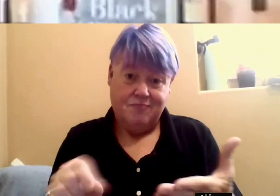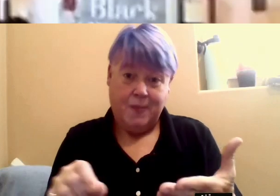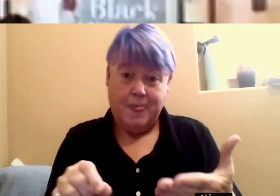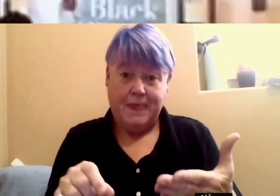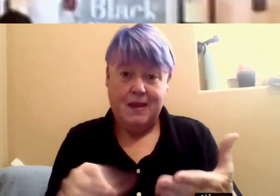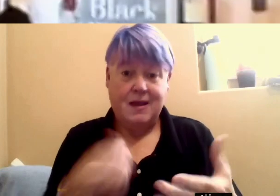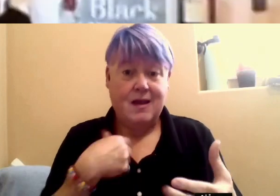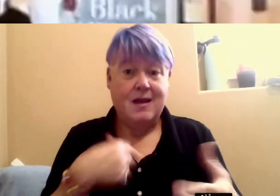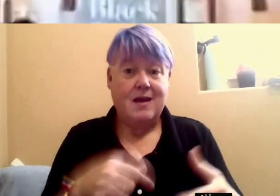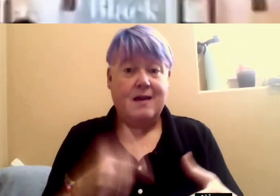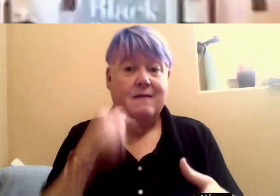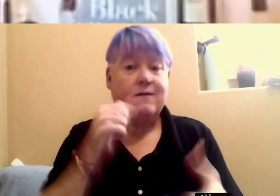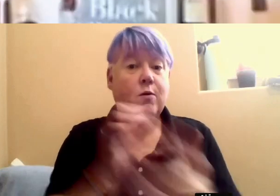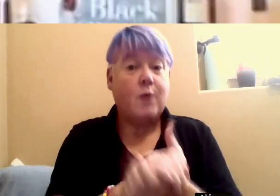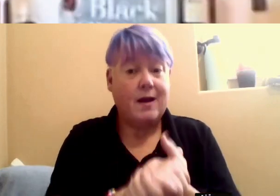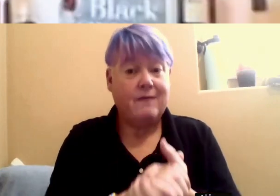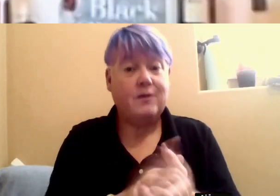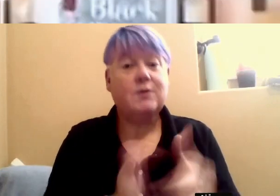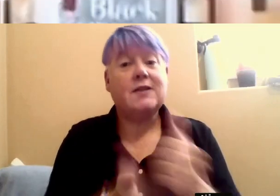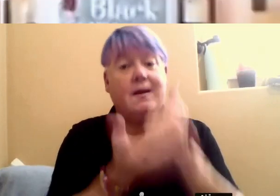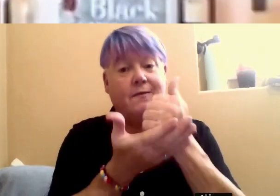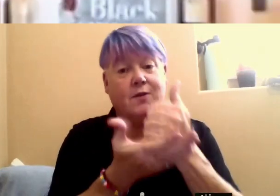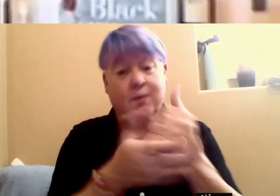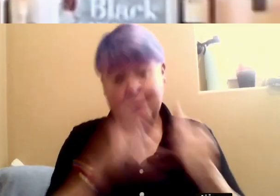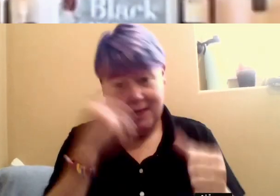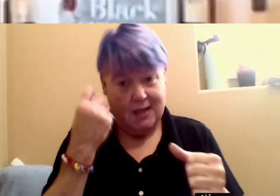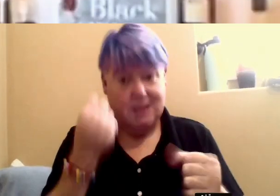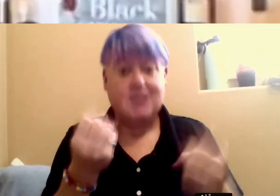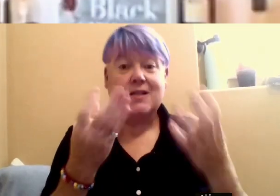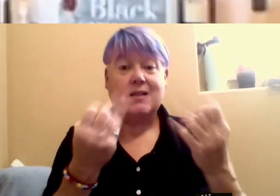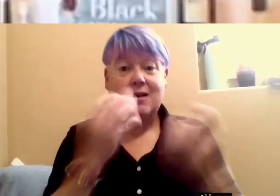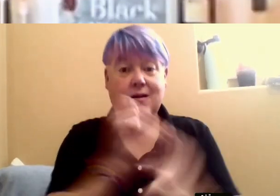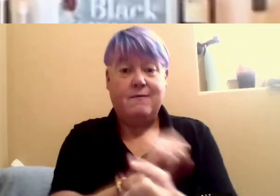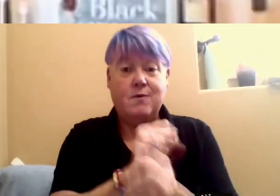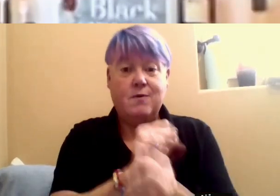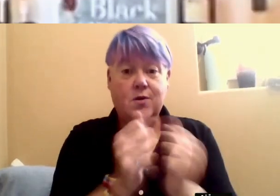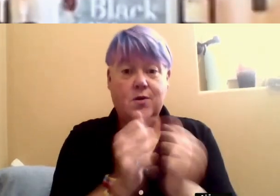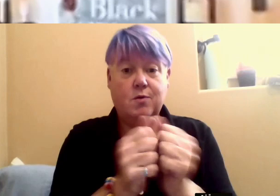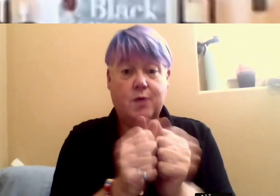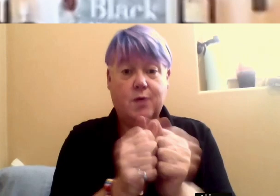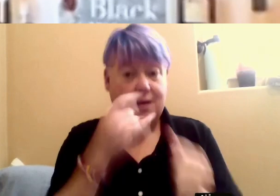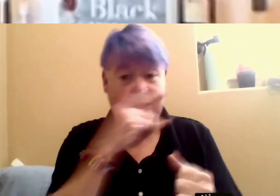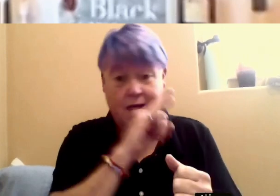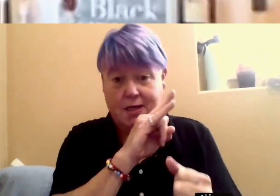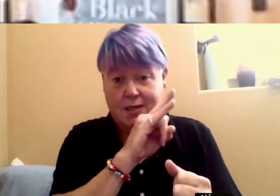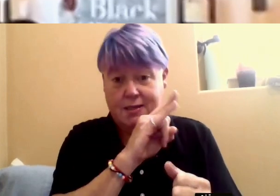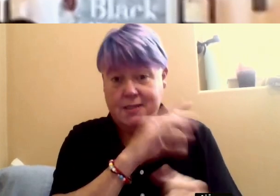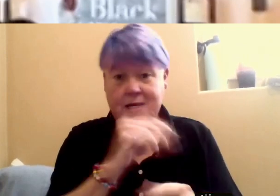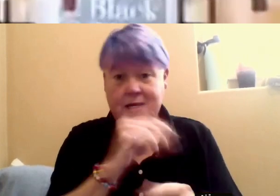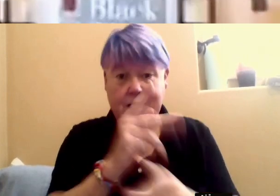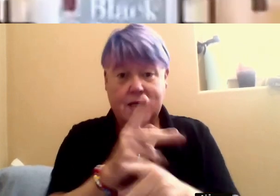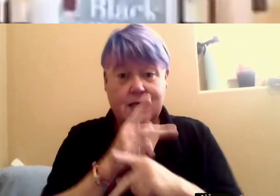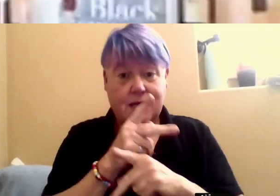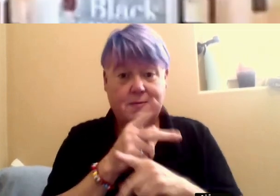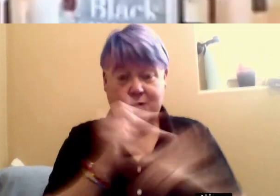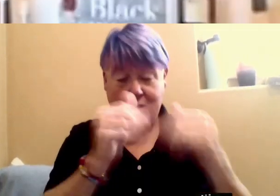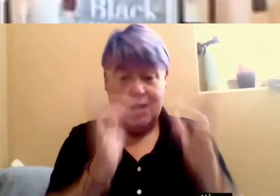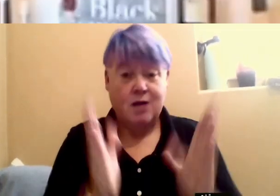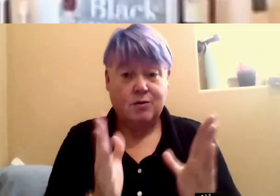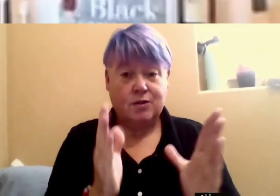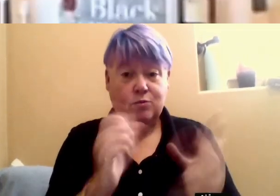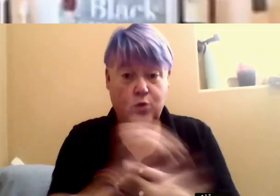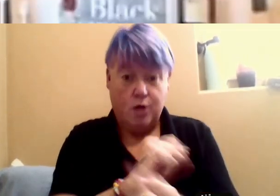wife who is very helpful, because she does a lot of work with the kids, and she keeps our whole house running.